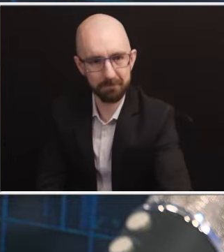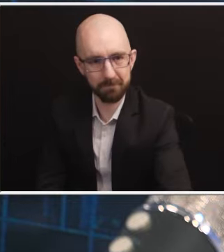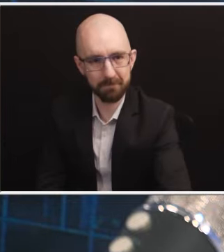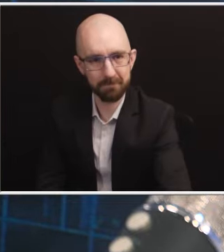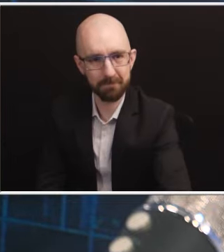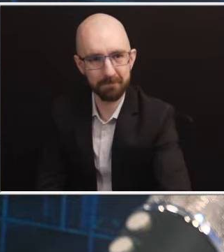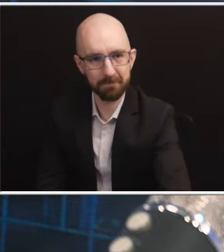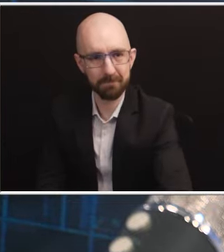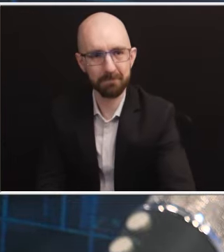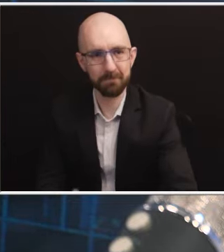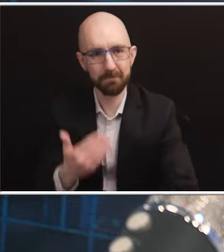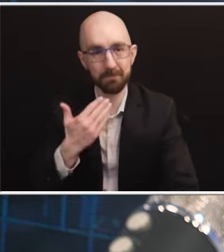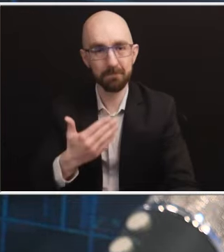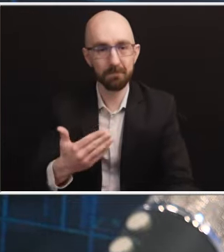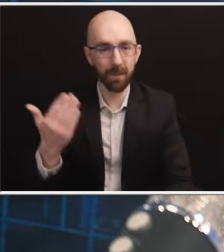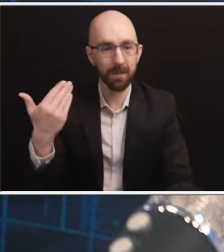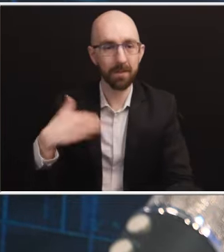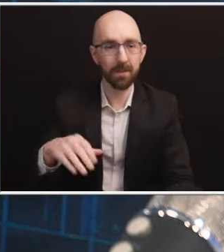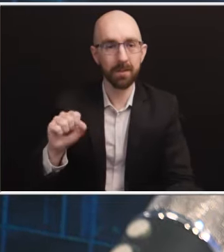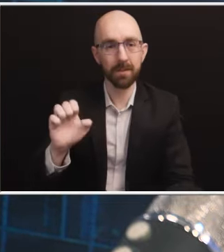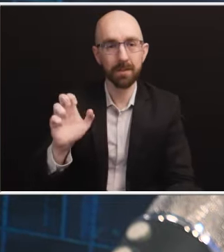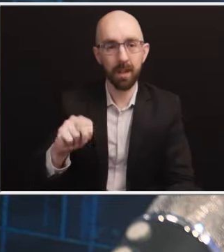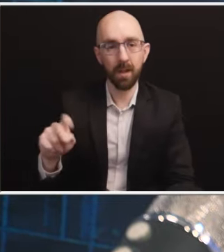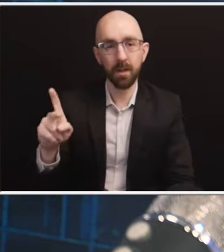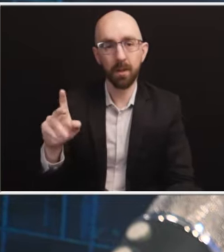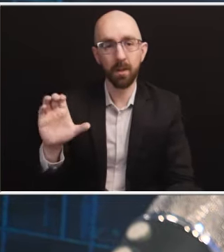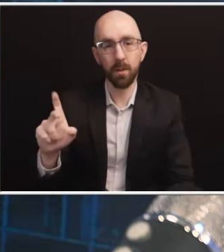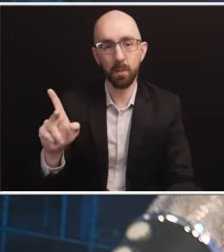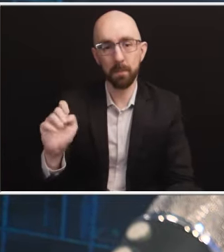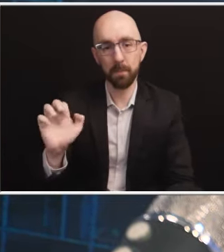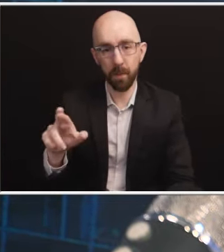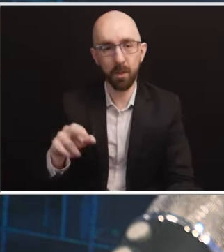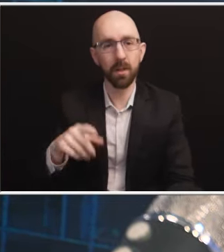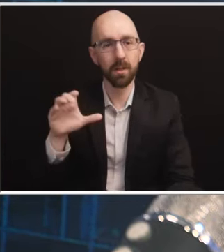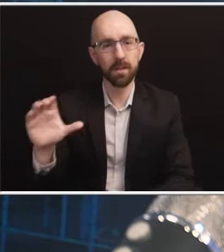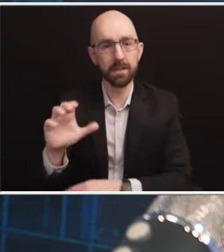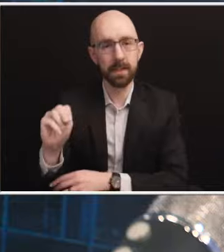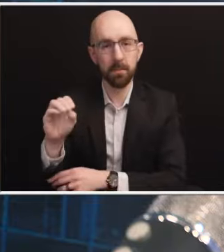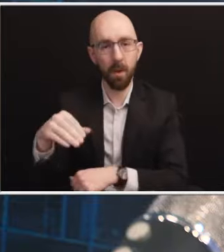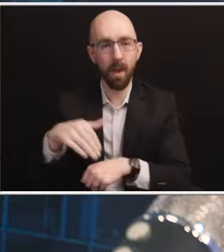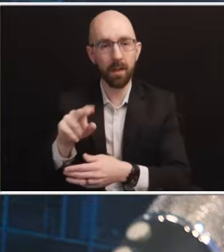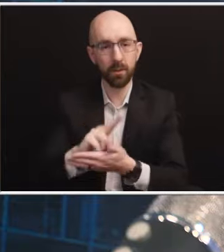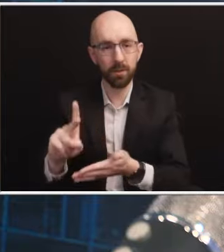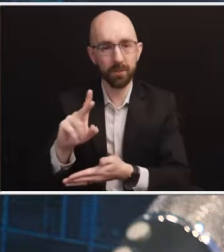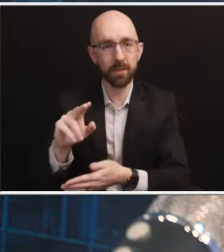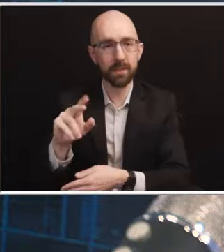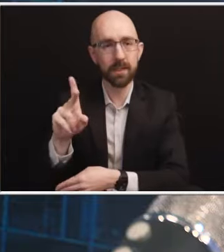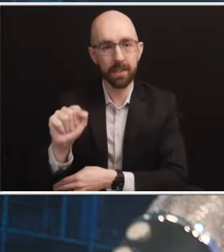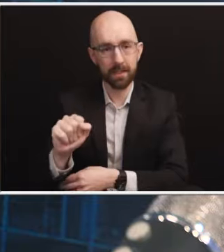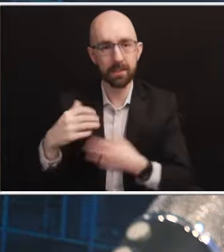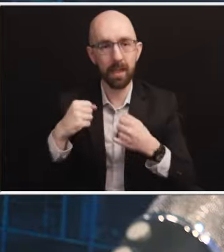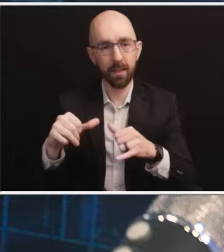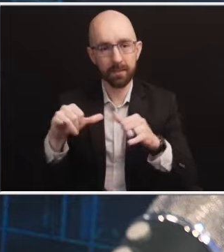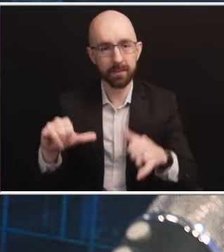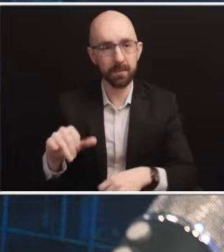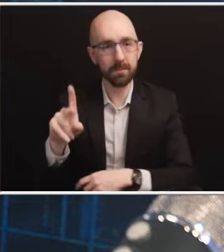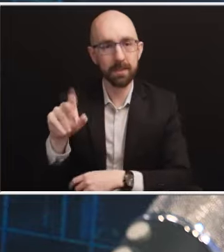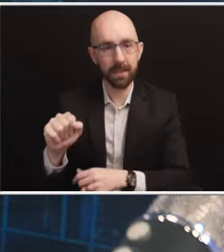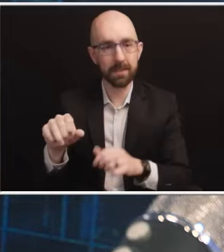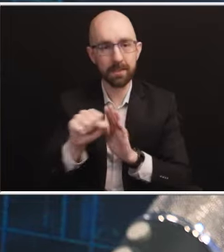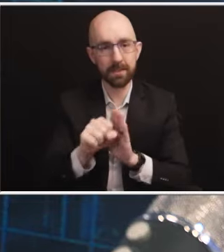Good morning. I'm Dr. Sean Coomer, Chief Medical Officer at the University of Kansas Health System, Kansas City Division. Welcome to Open Mics.